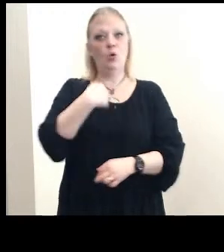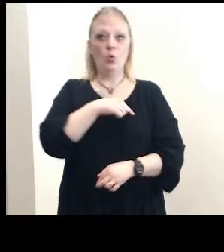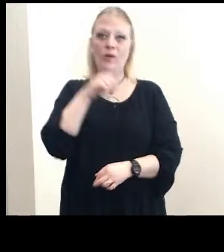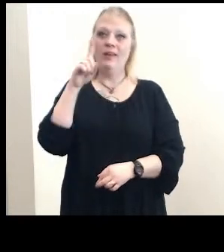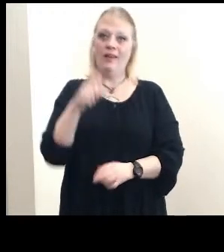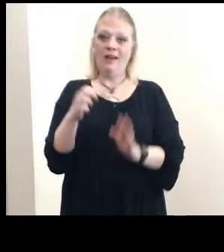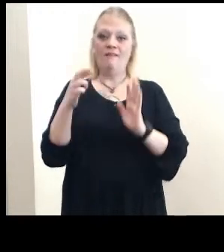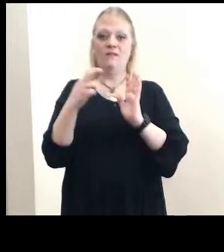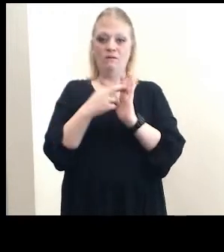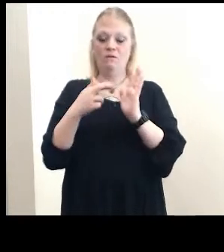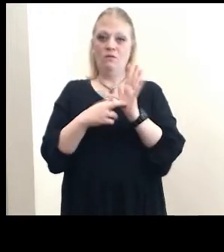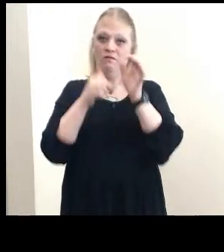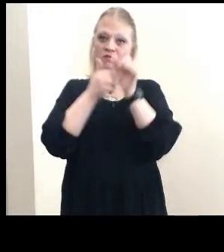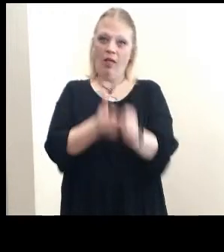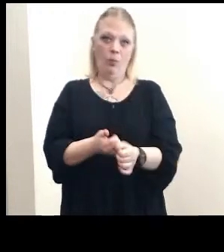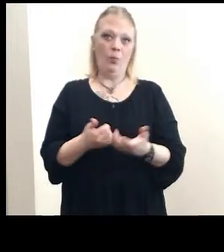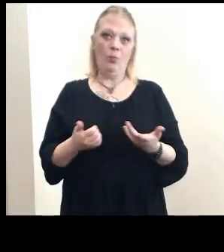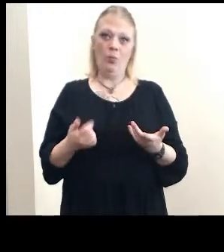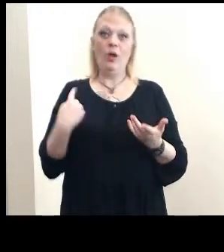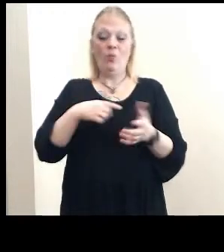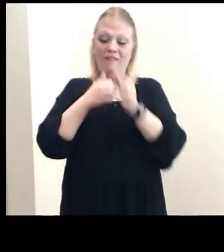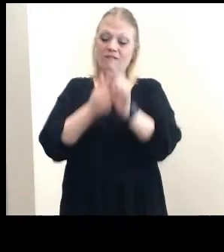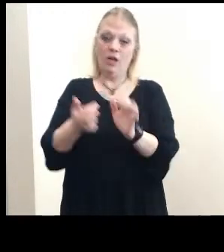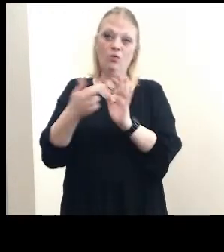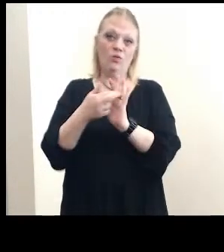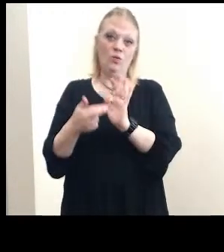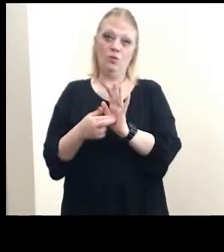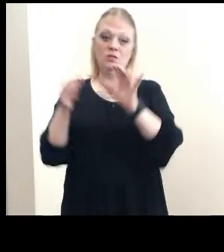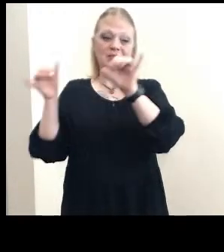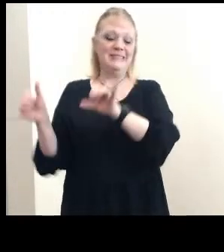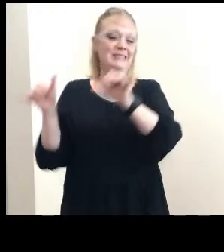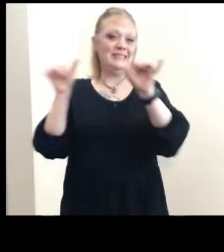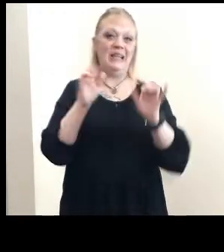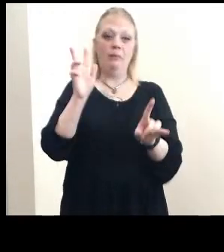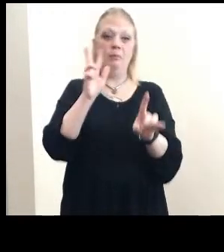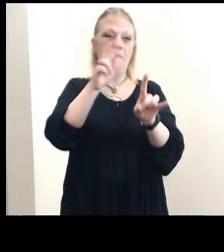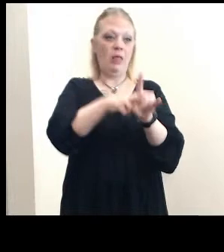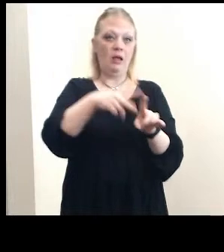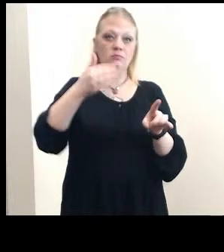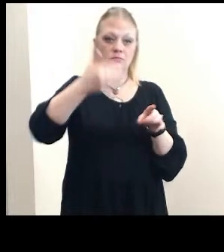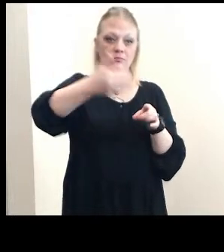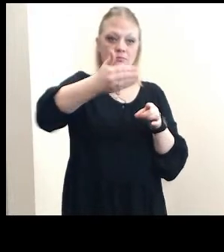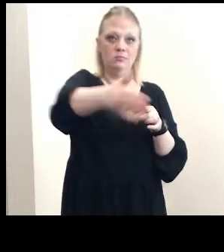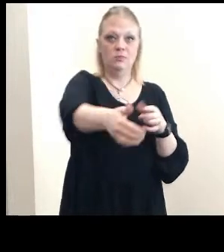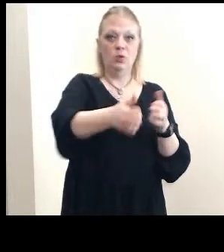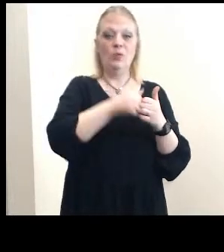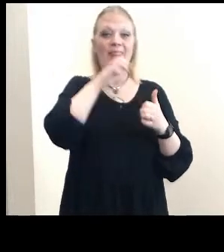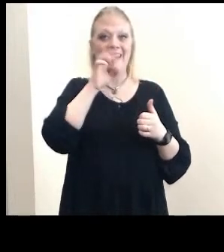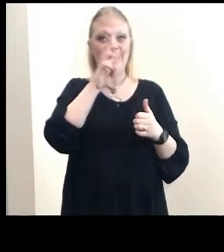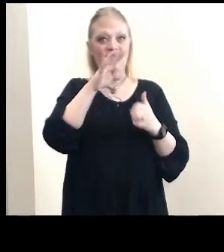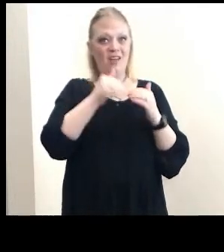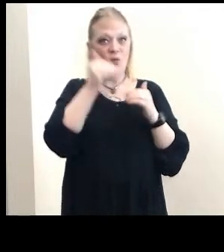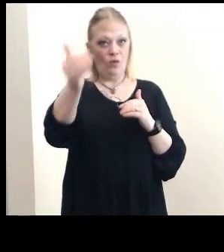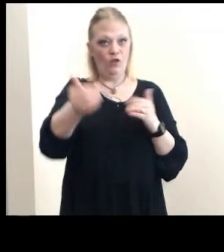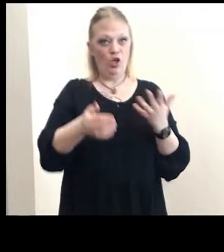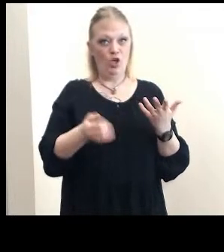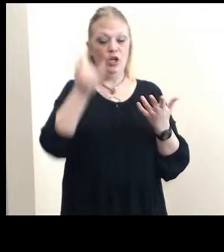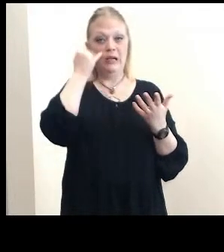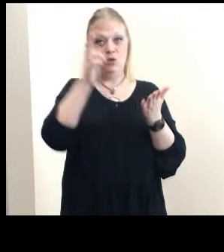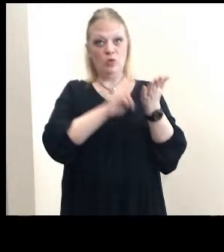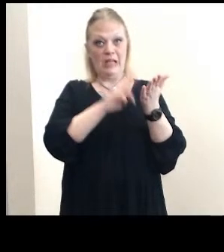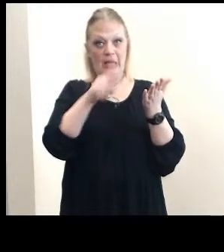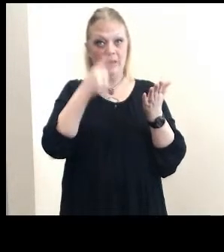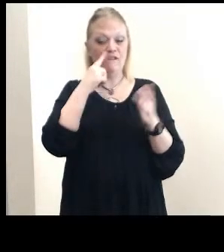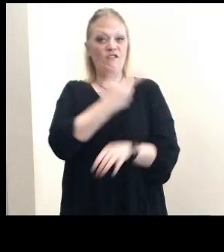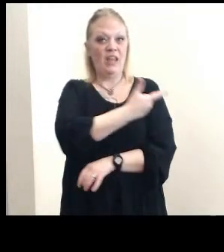we have to follow too. And so we're following those rules. And the same thing will apply in the upcoming week with the 65 plus category. If you sign up